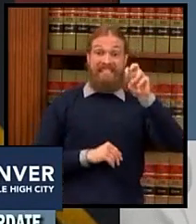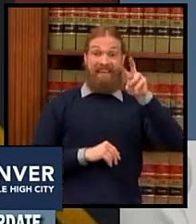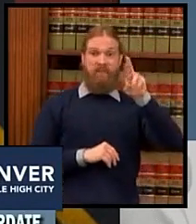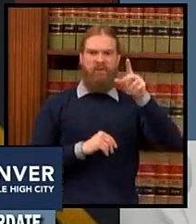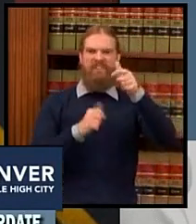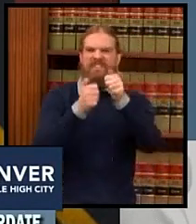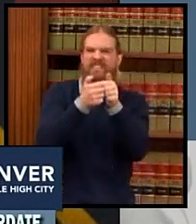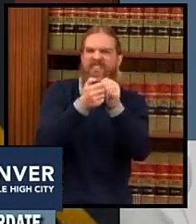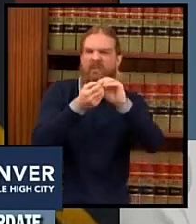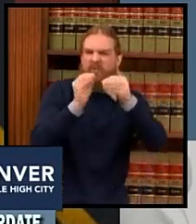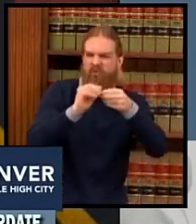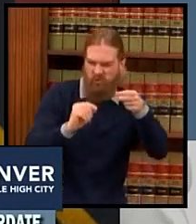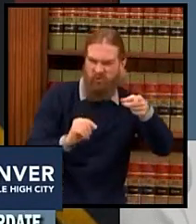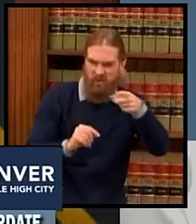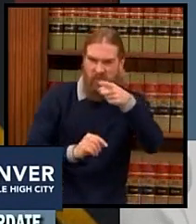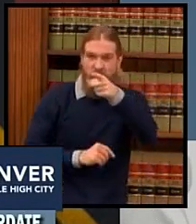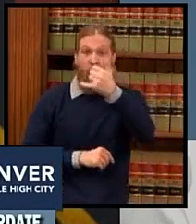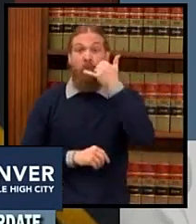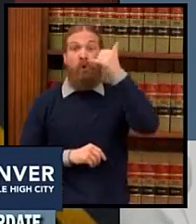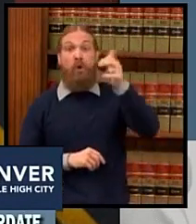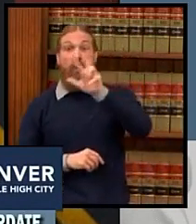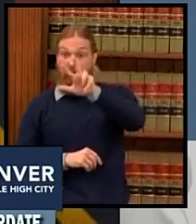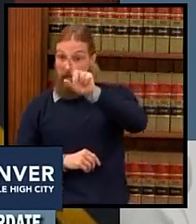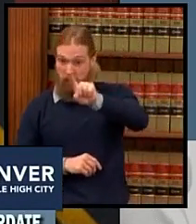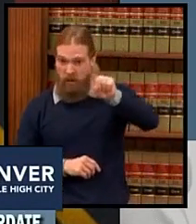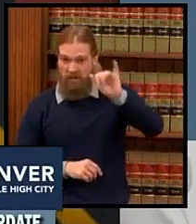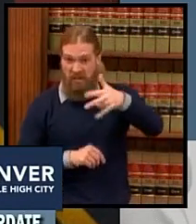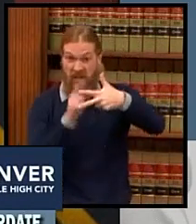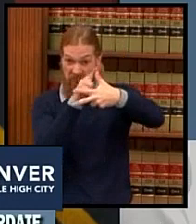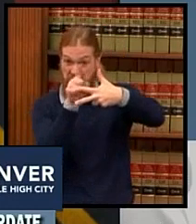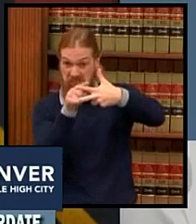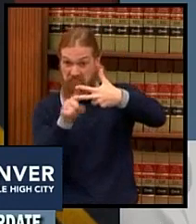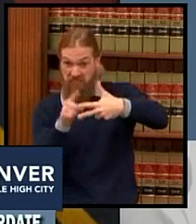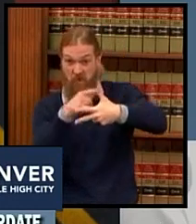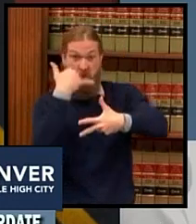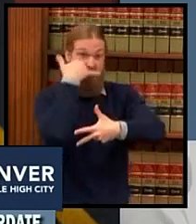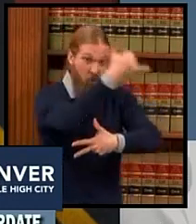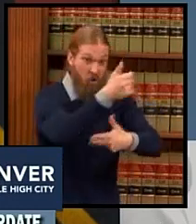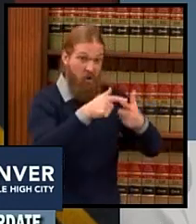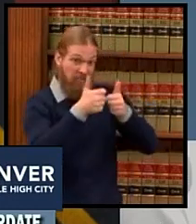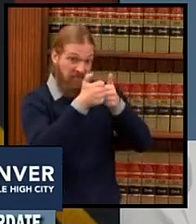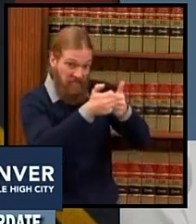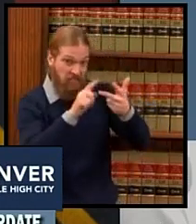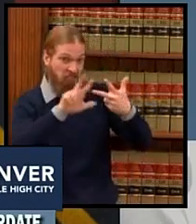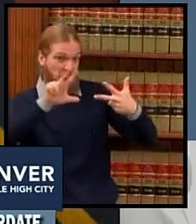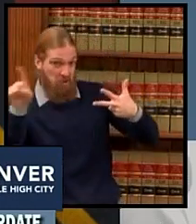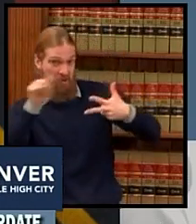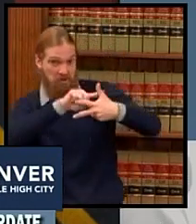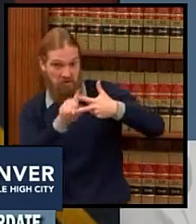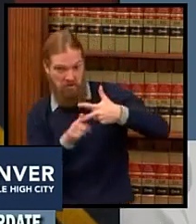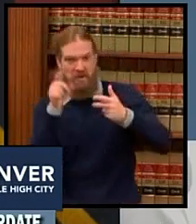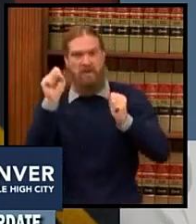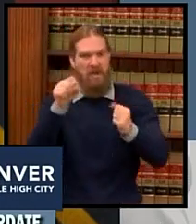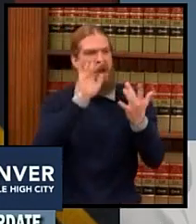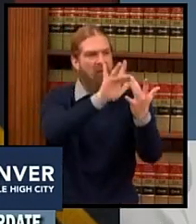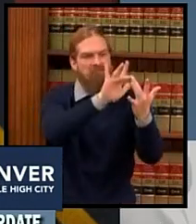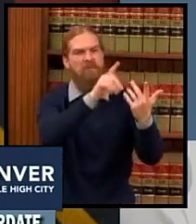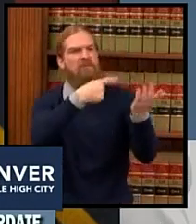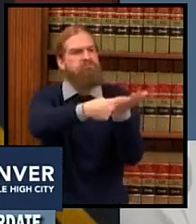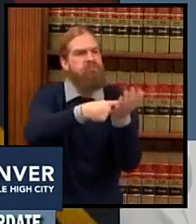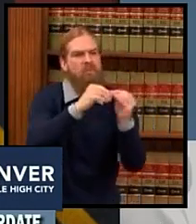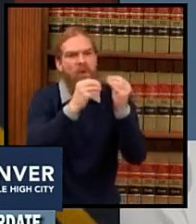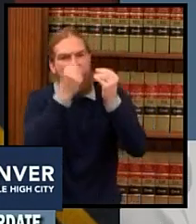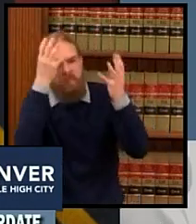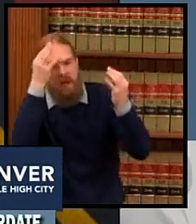call 311 if they want to connect with my department or other departments on where they can get information. There is a great deal